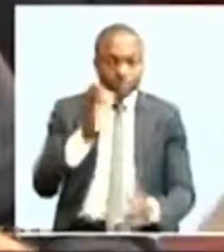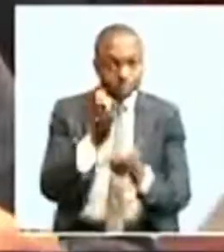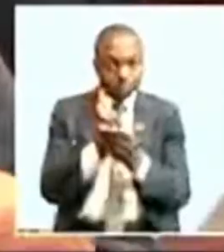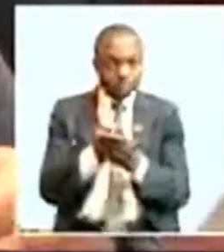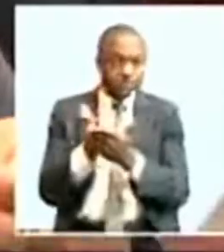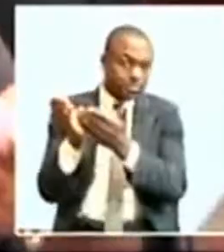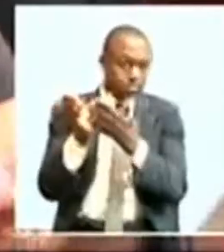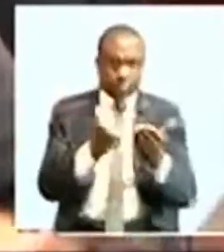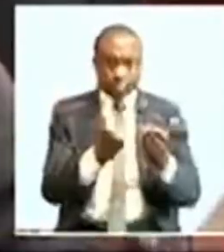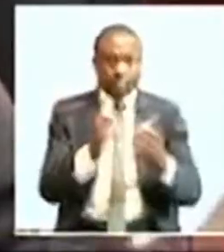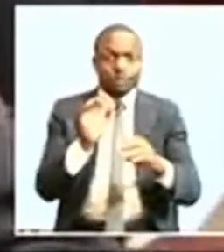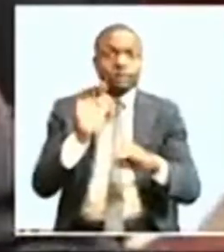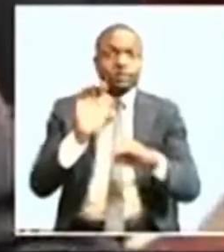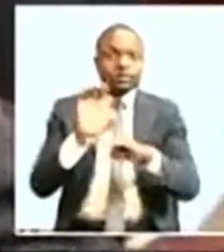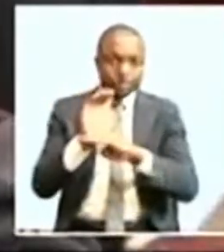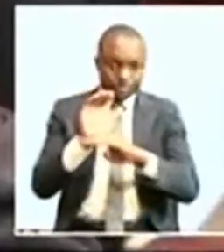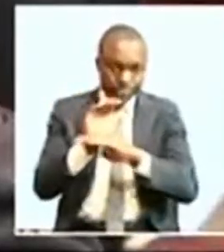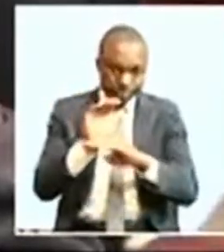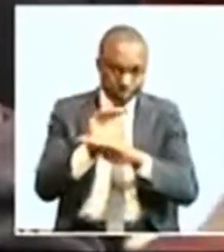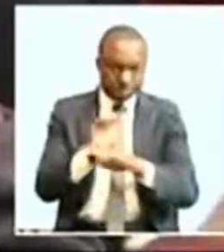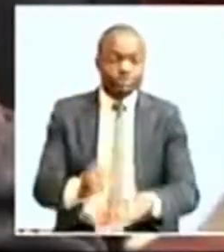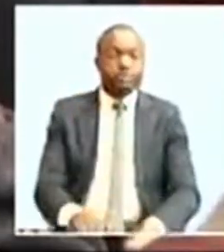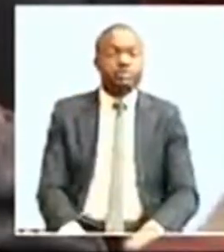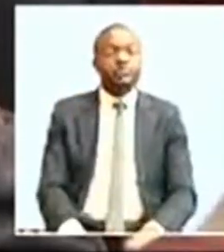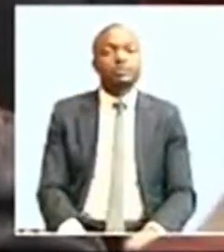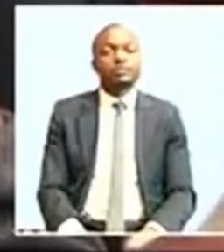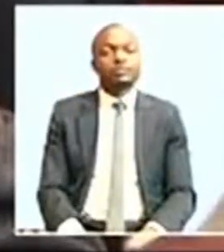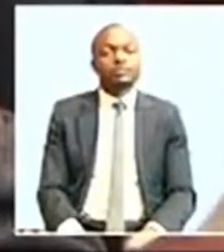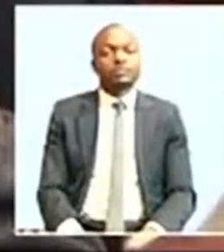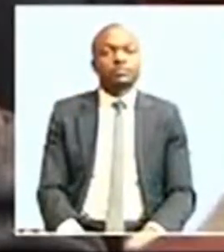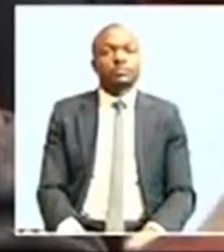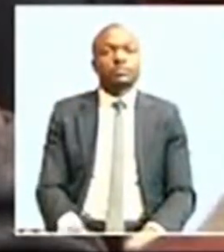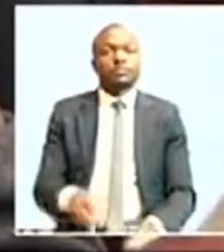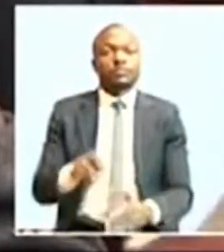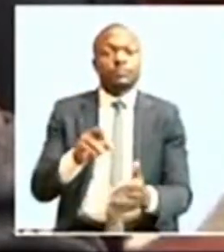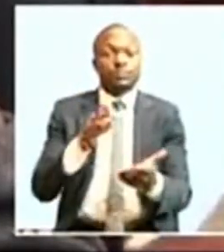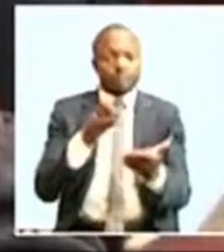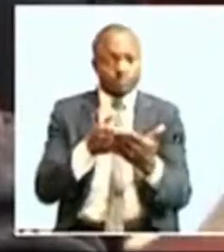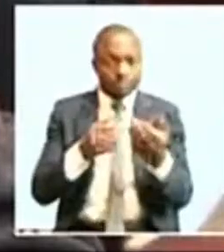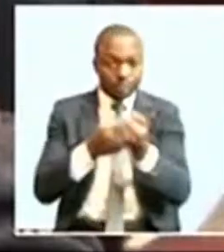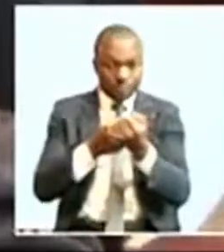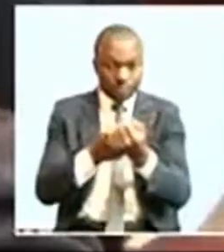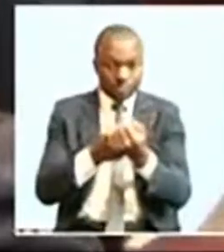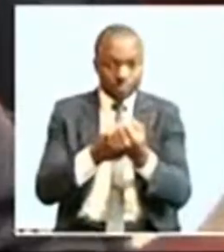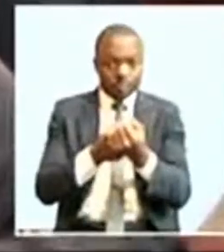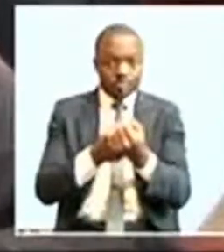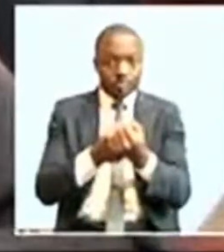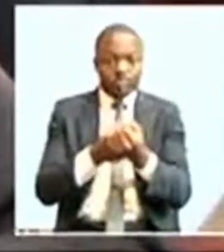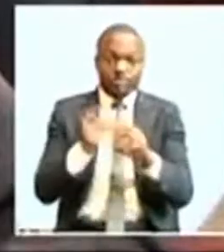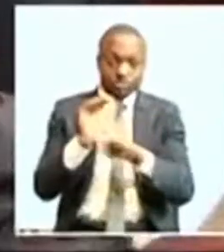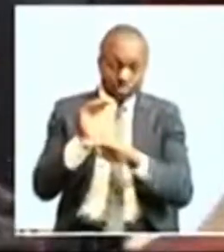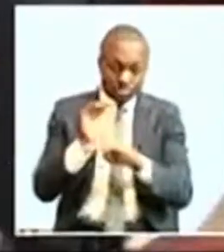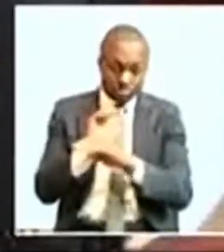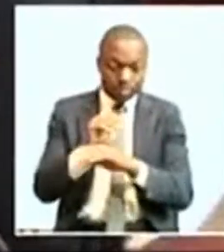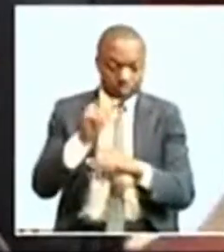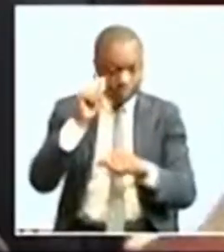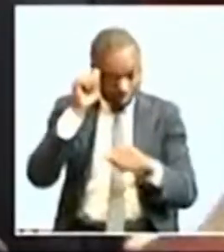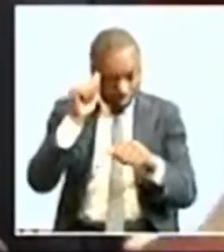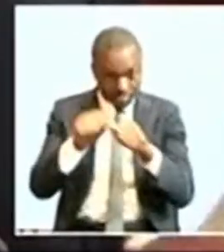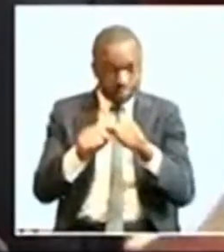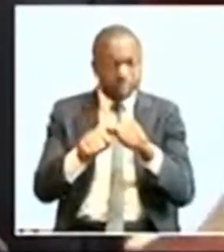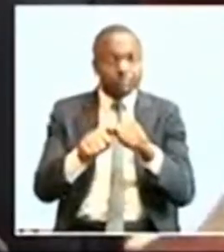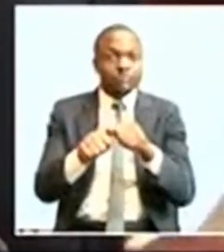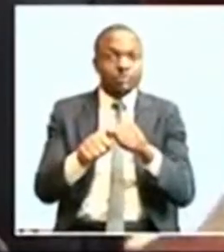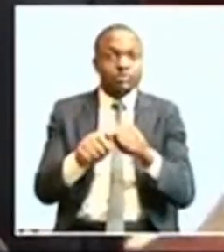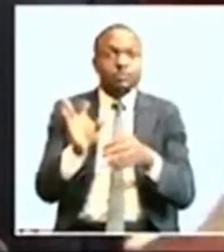provide comments on the memorandum providing commentary on the agreement